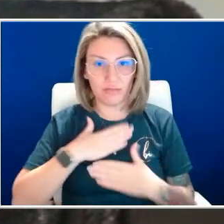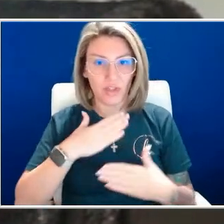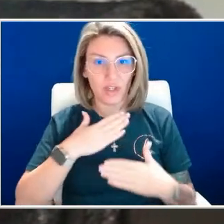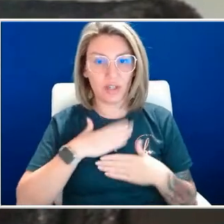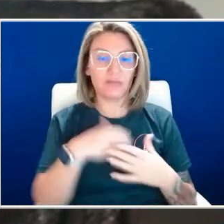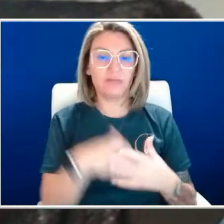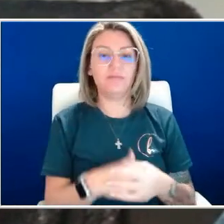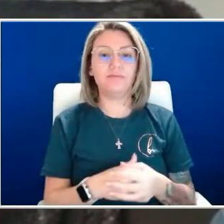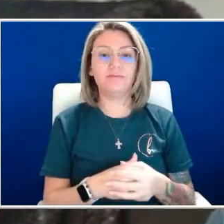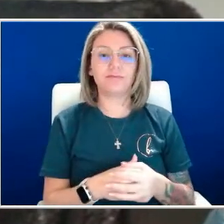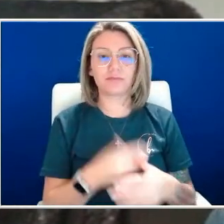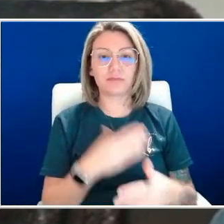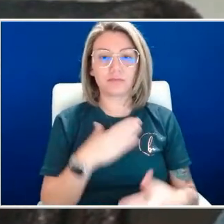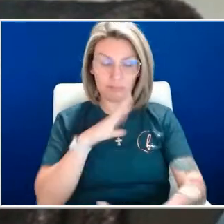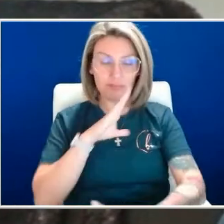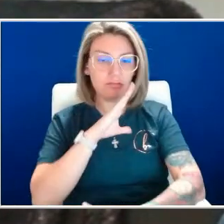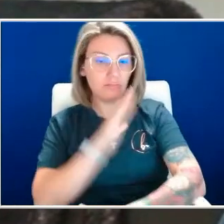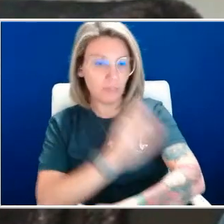my daughter,